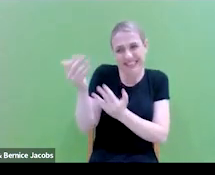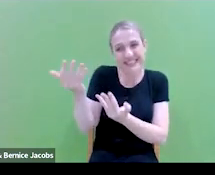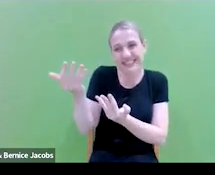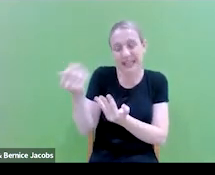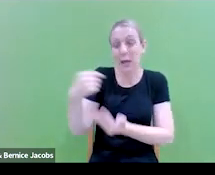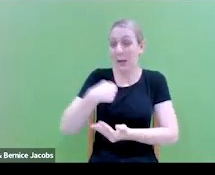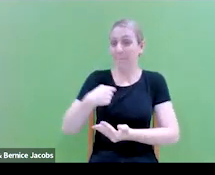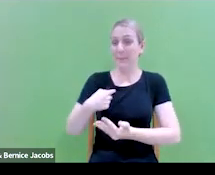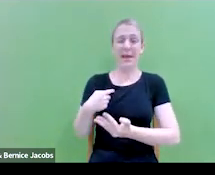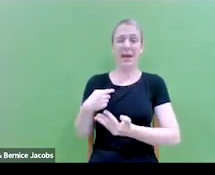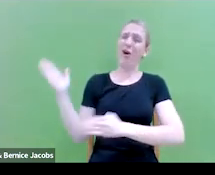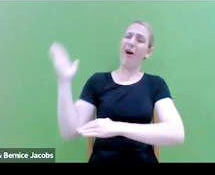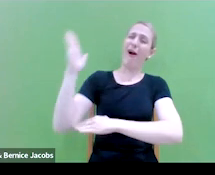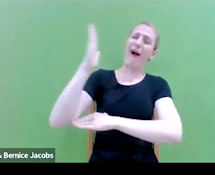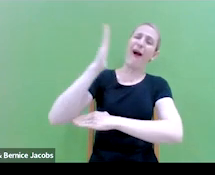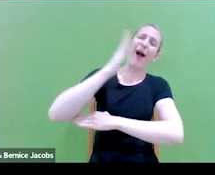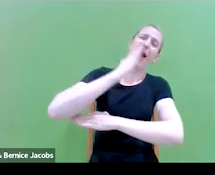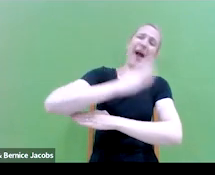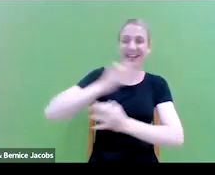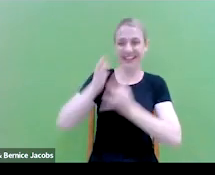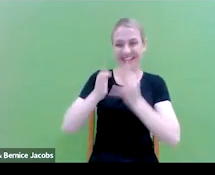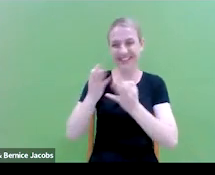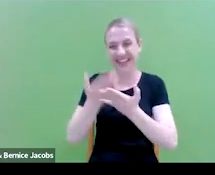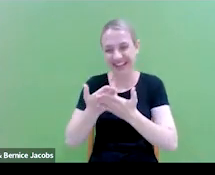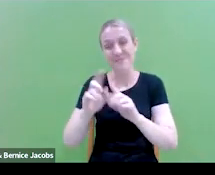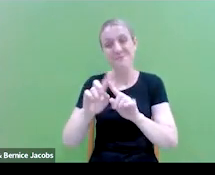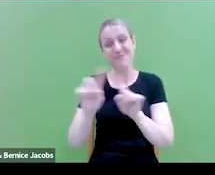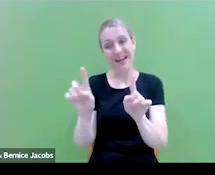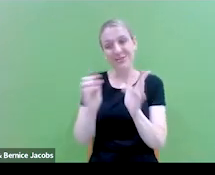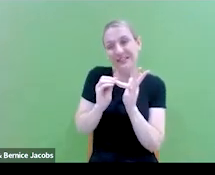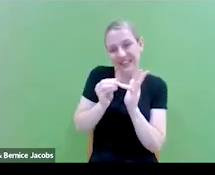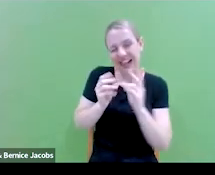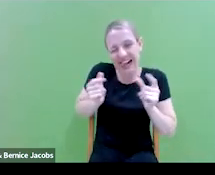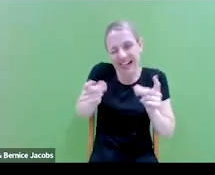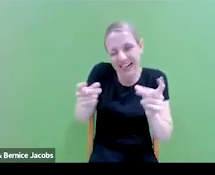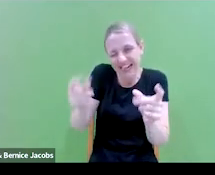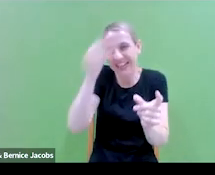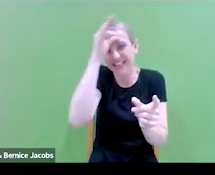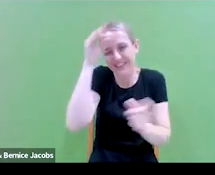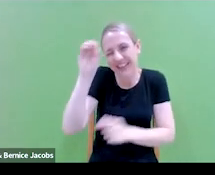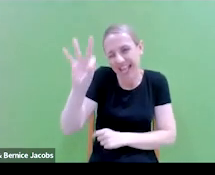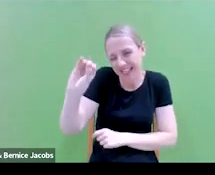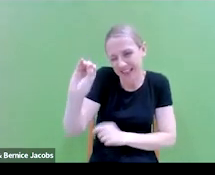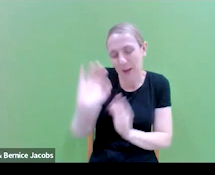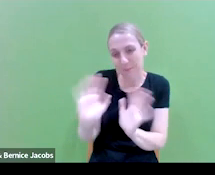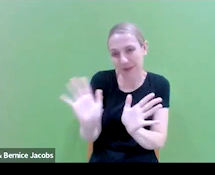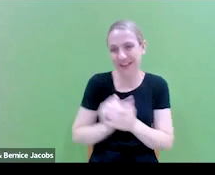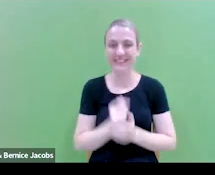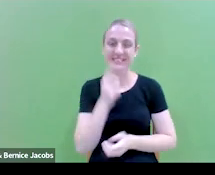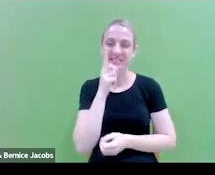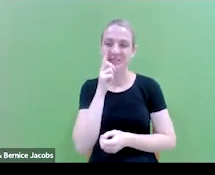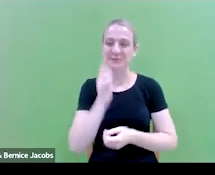this for days. So we're going to get through what we can in about 30 minutes. So let's see how we go.